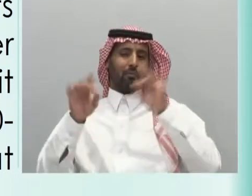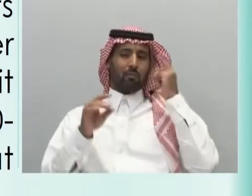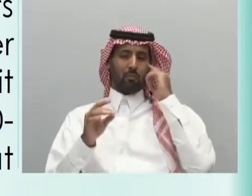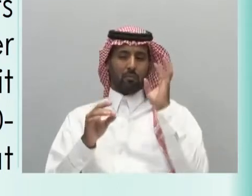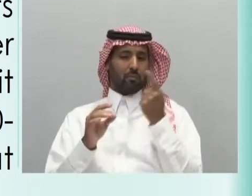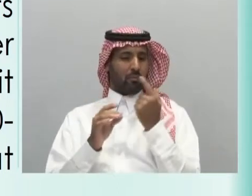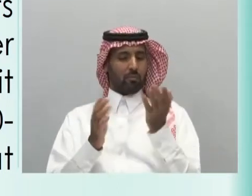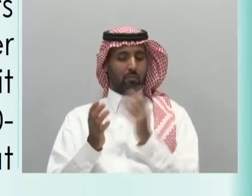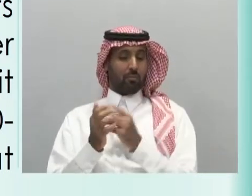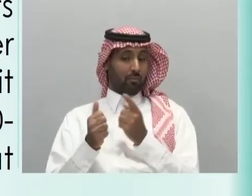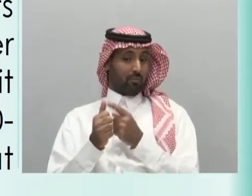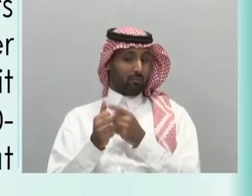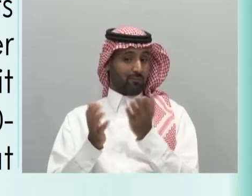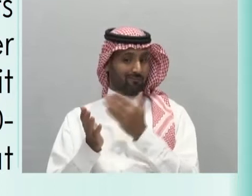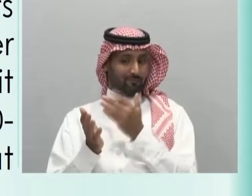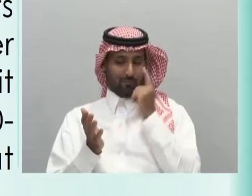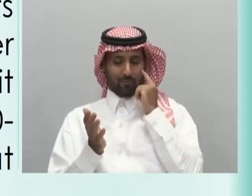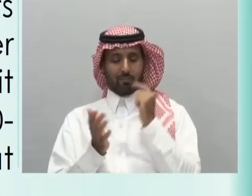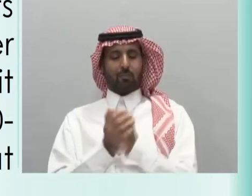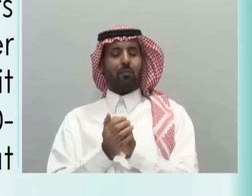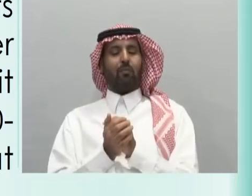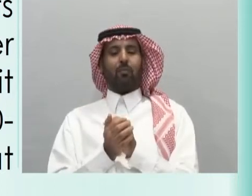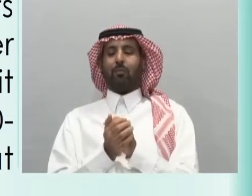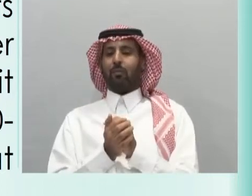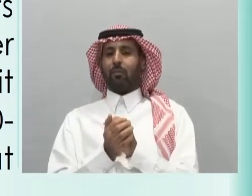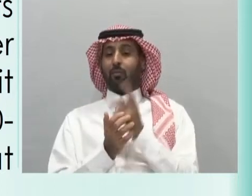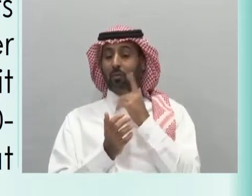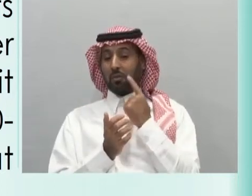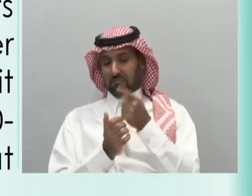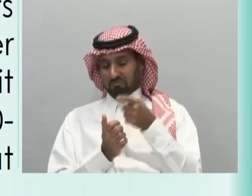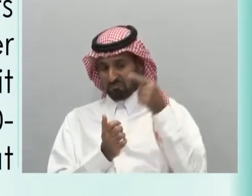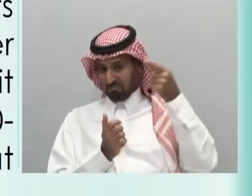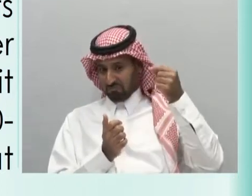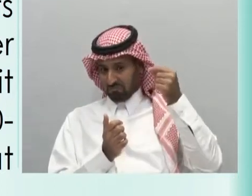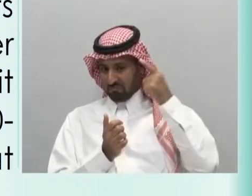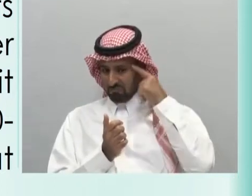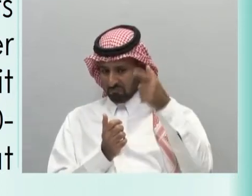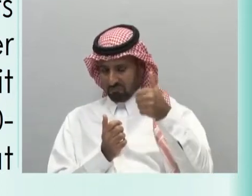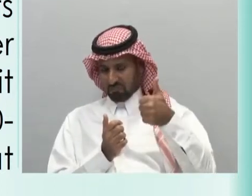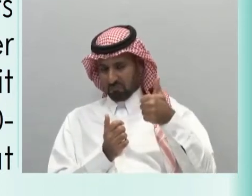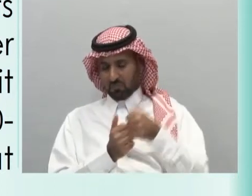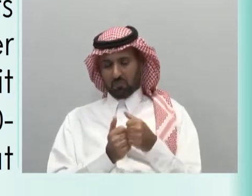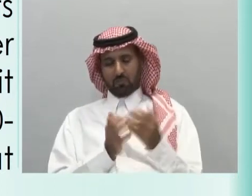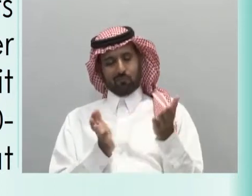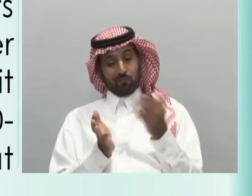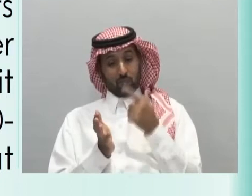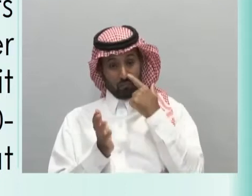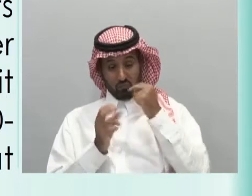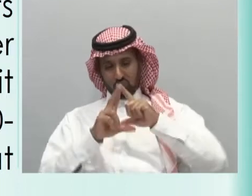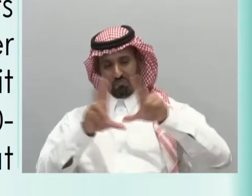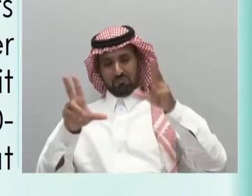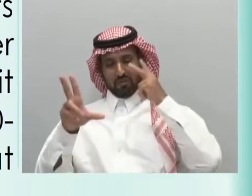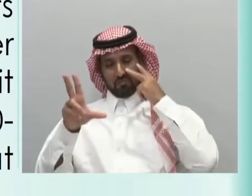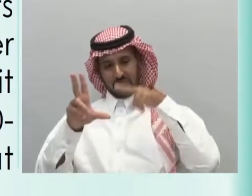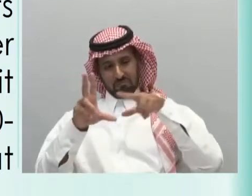in these hotels? I think this is one of the best, because it is very wonderful. It is wonderful.